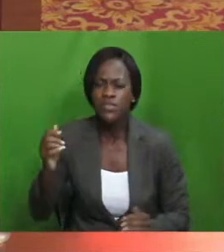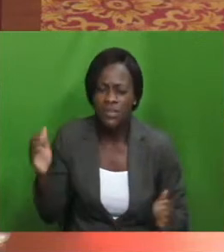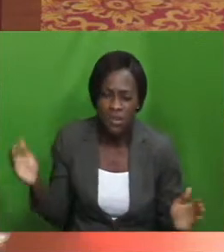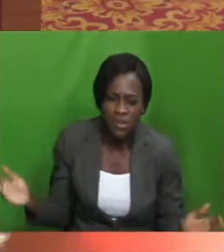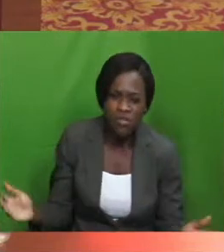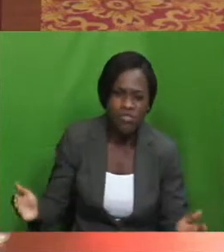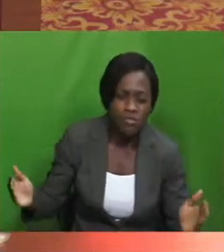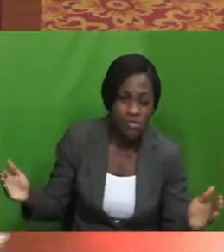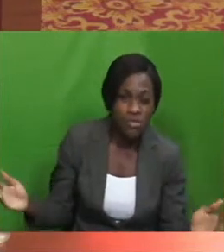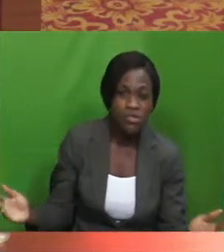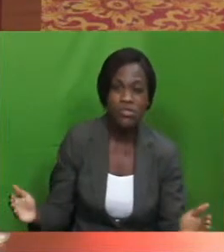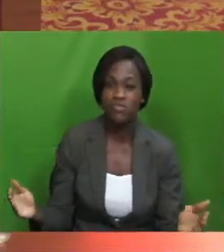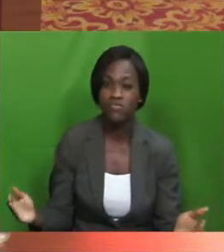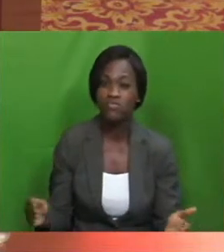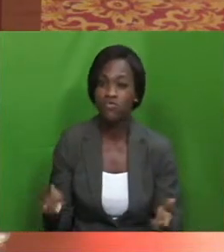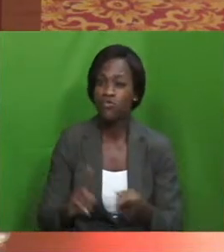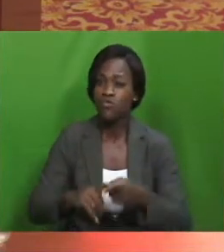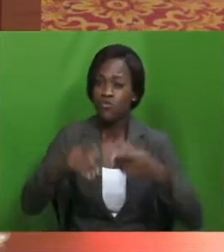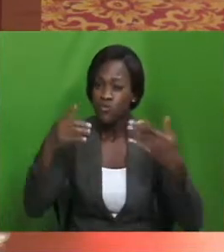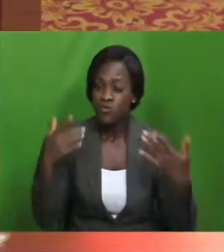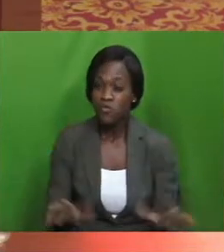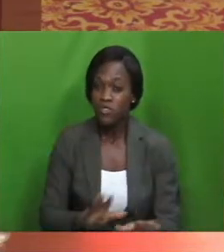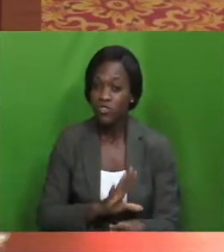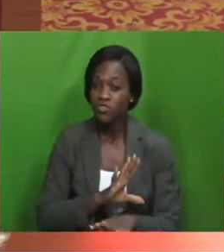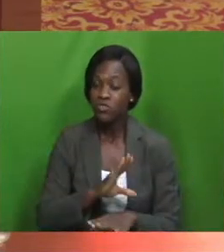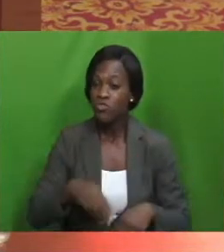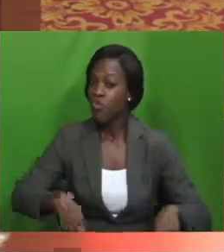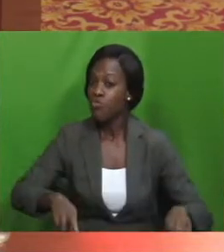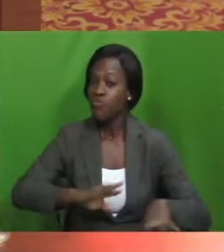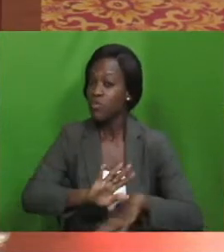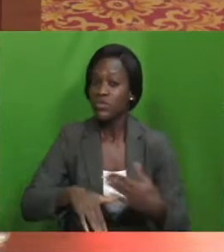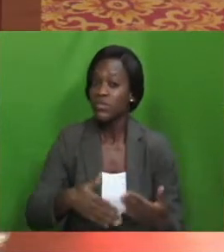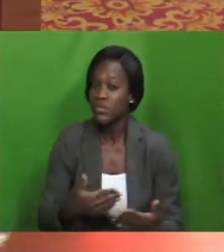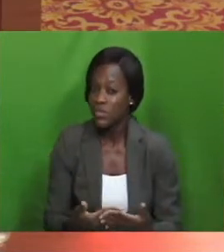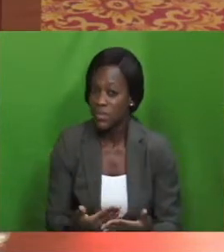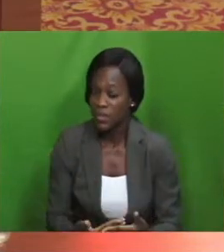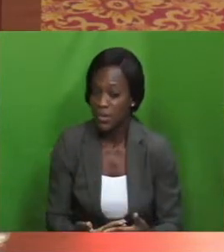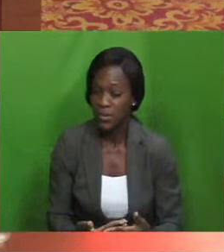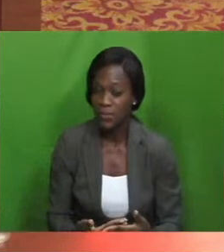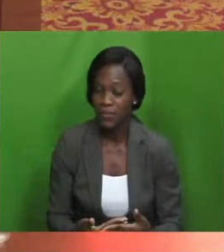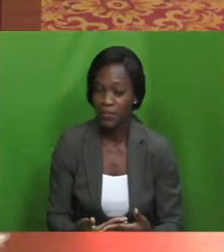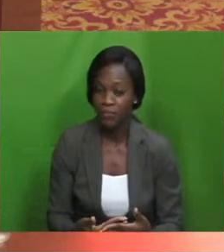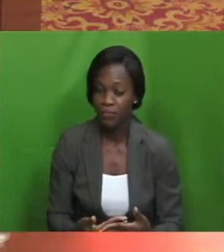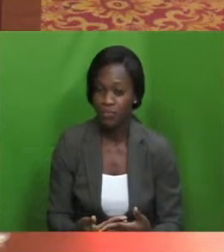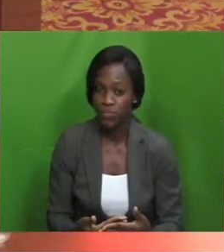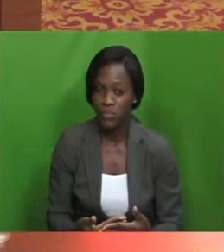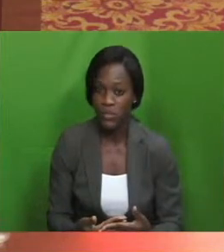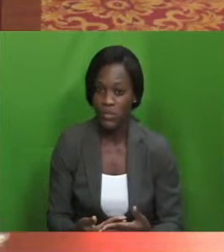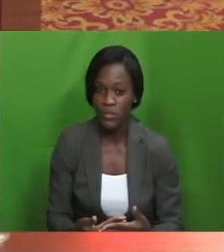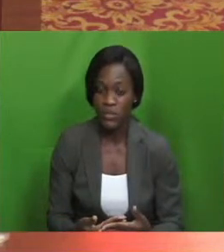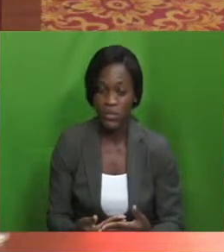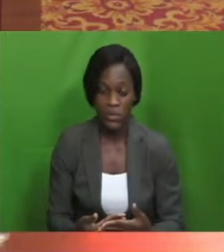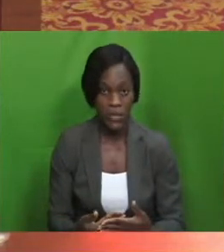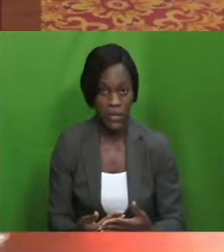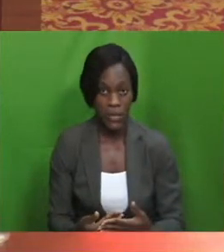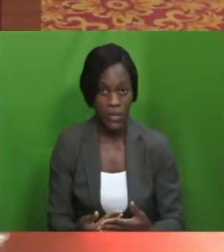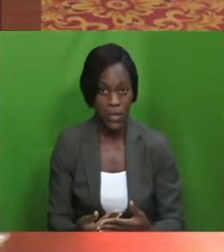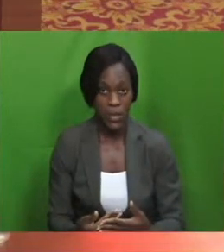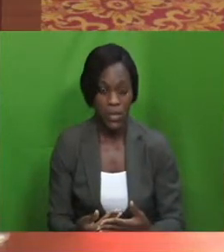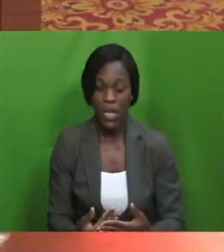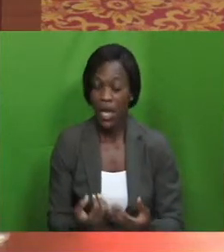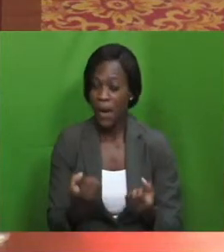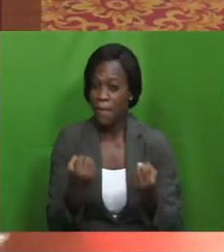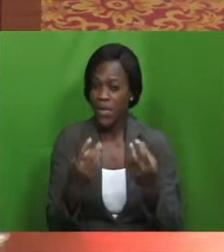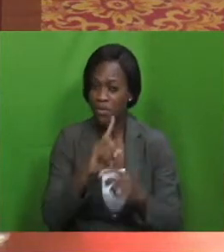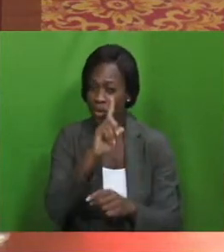to complete these roads. The Speaker, the number of questions filed in the House directed at the